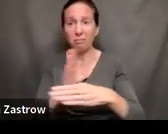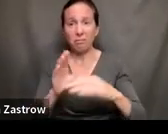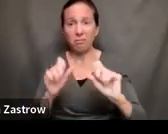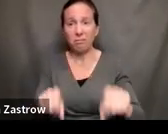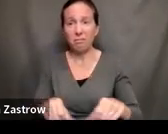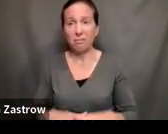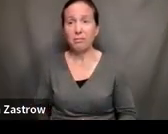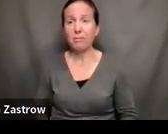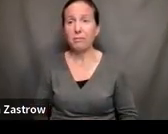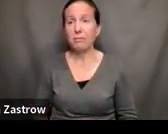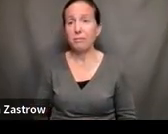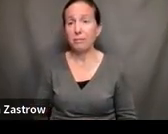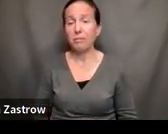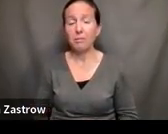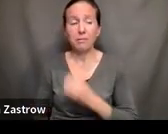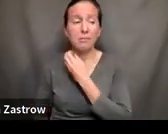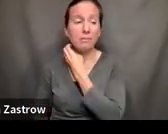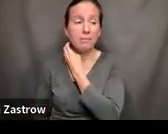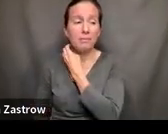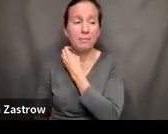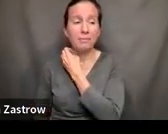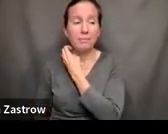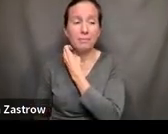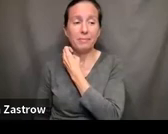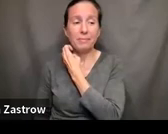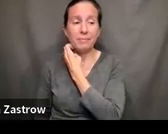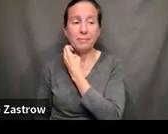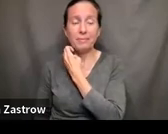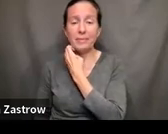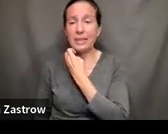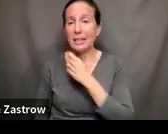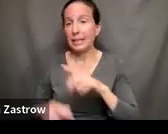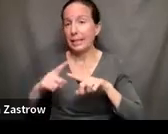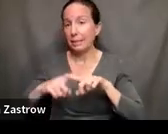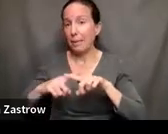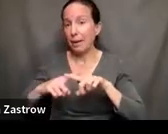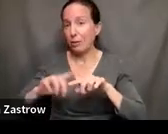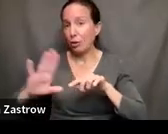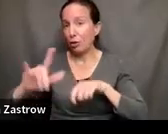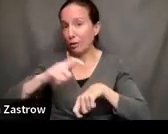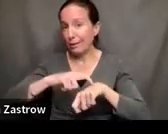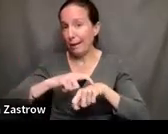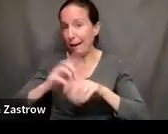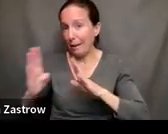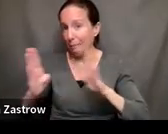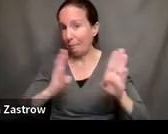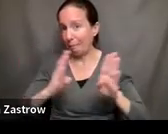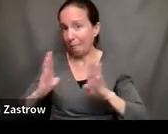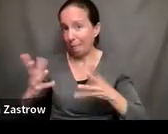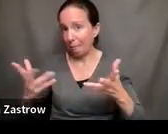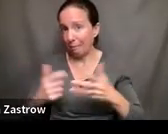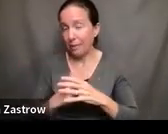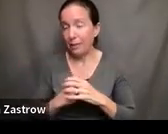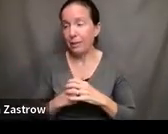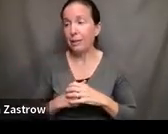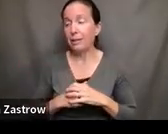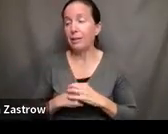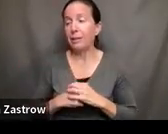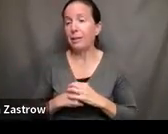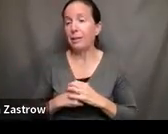going to depend on how much time you have to take the data and